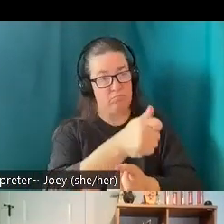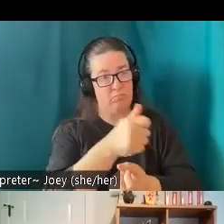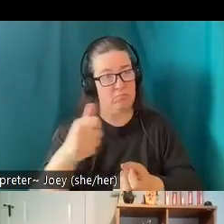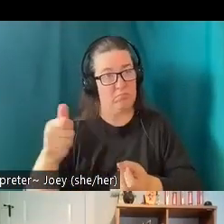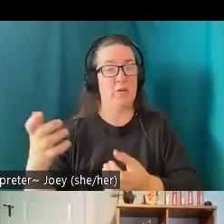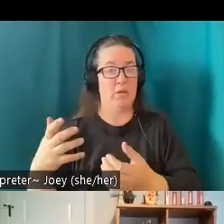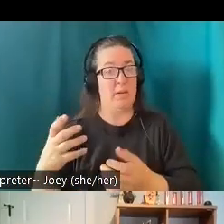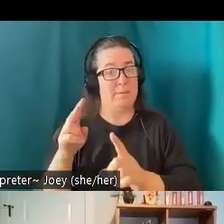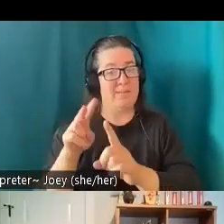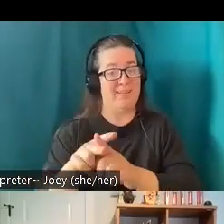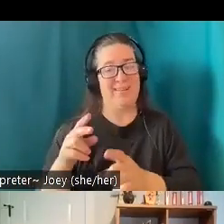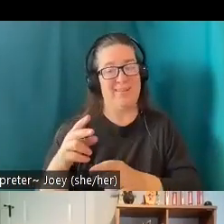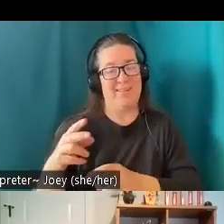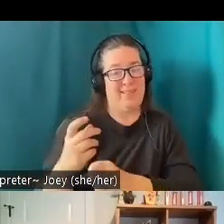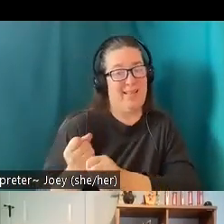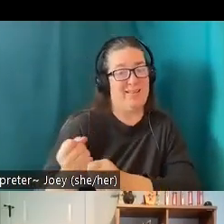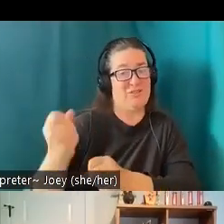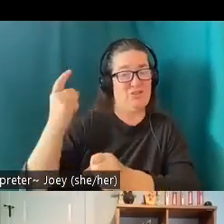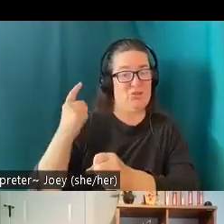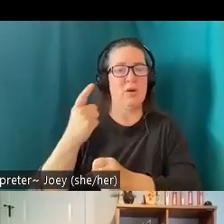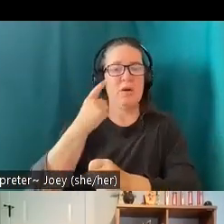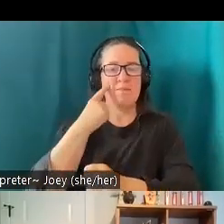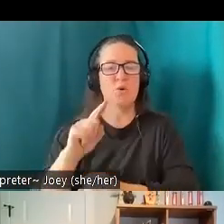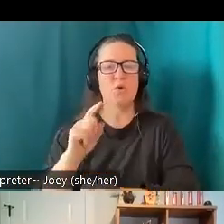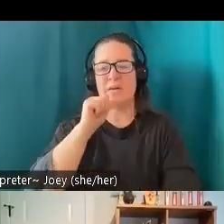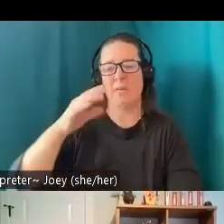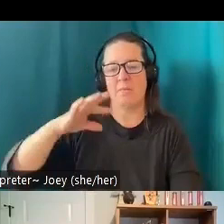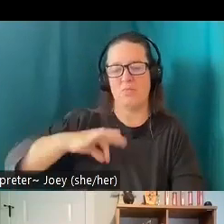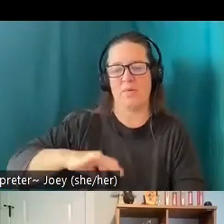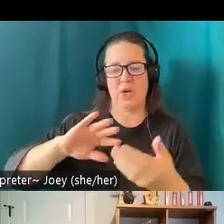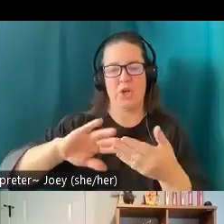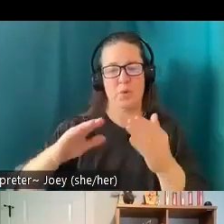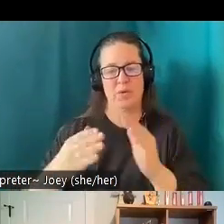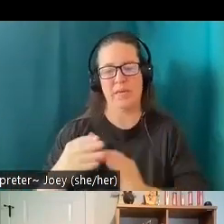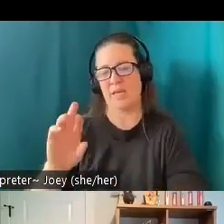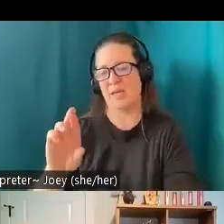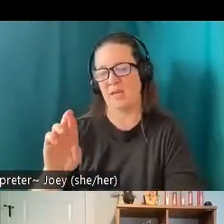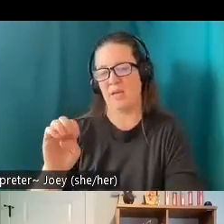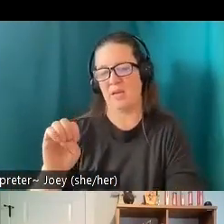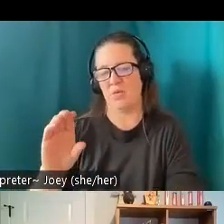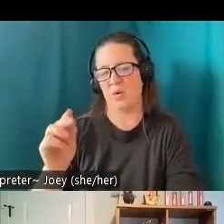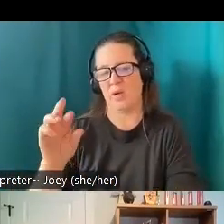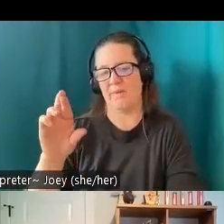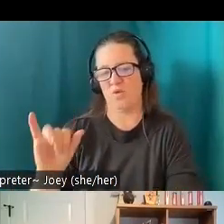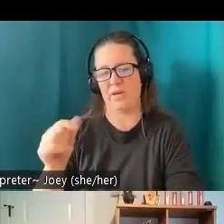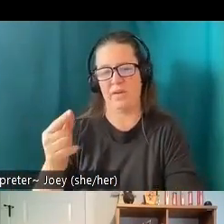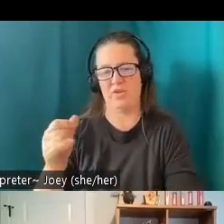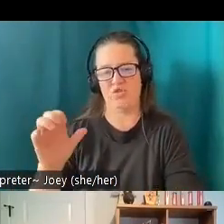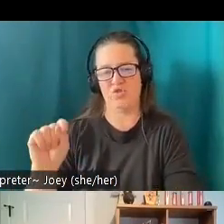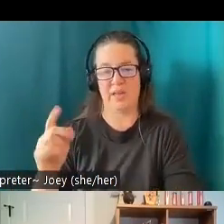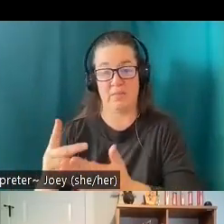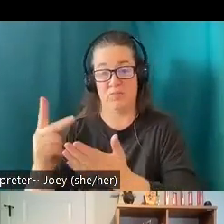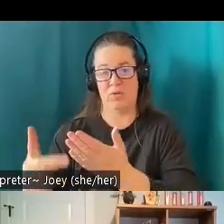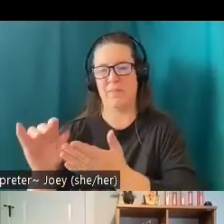The Nonprofit Community Recovery Grant Program, or NCR for short, was a separate program that Arts Fund administered last year with funding from the Department of